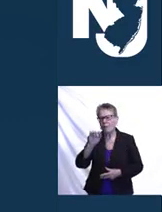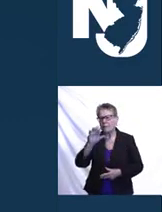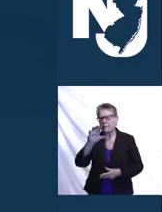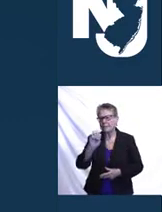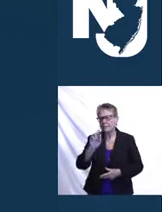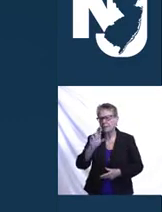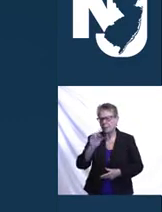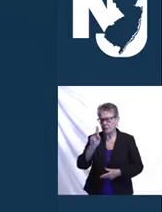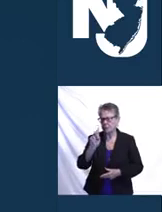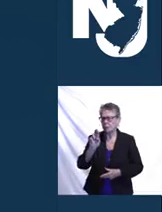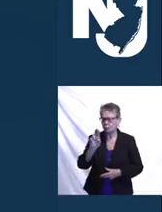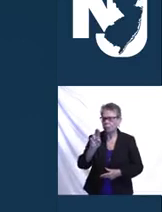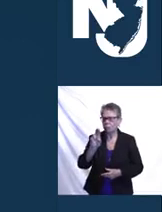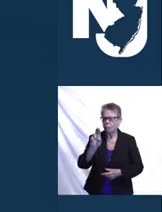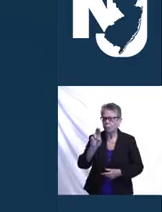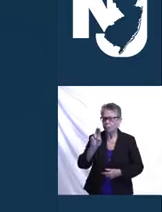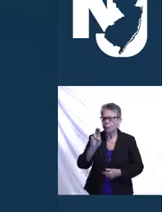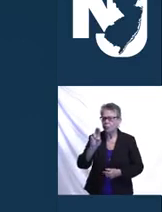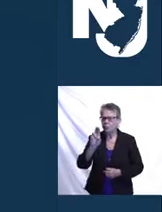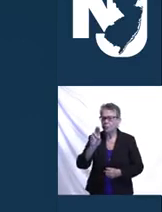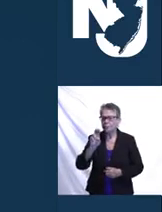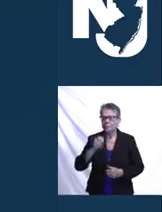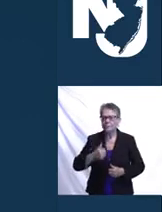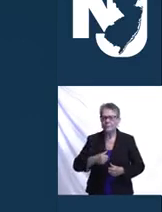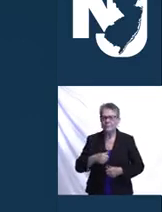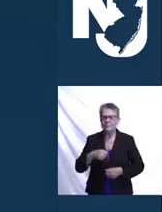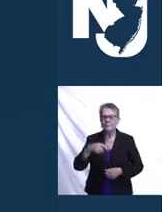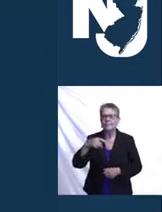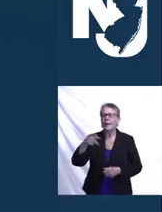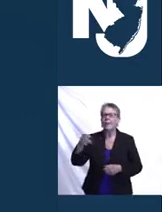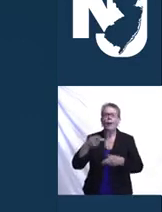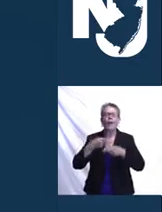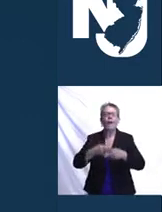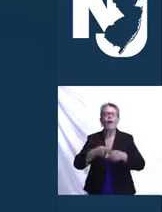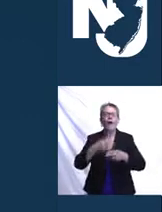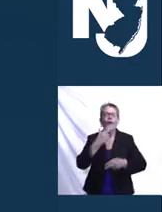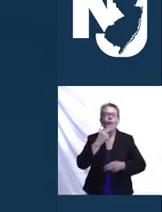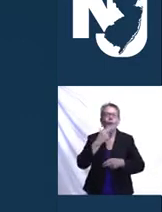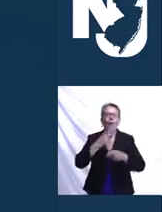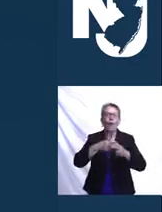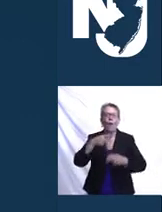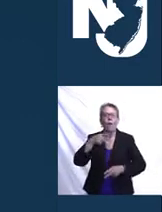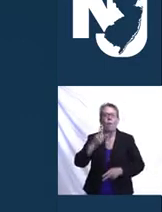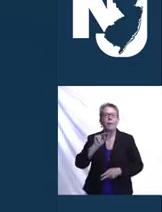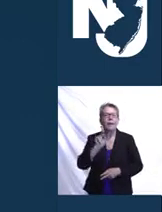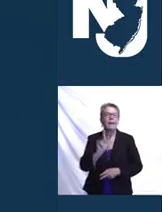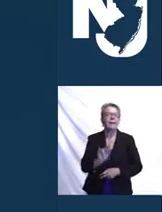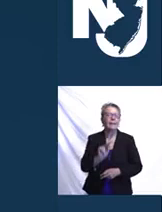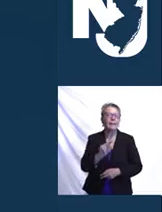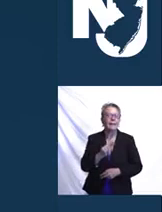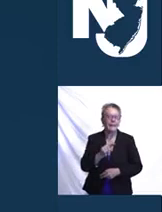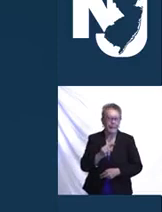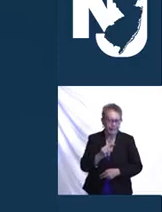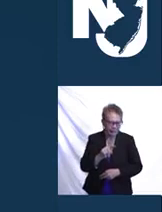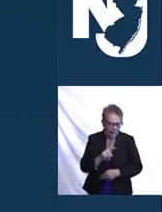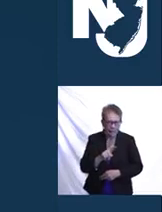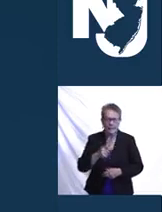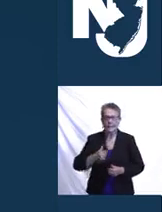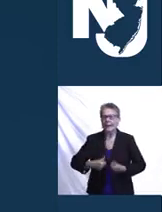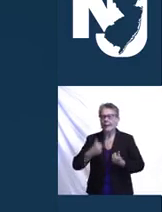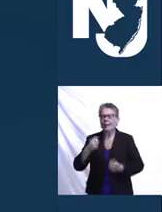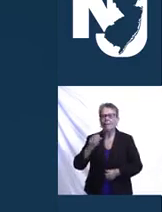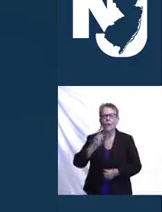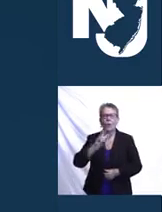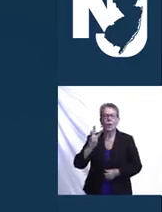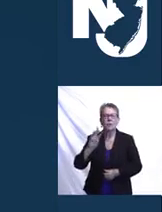to her as Pumpkin. She had called that community home for nearly 60 years. During the weekdays, Florence